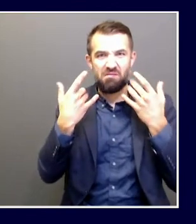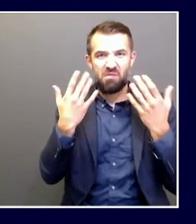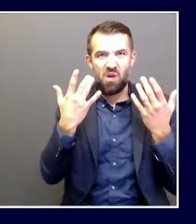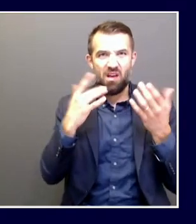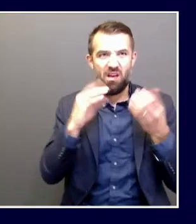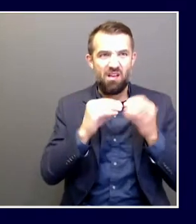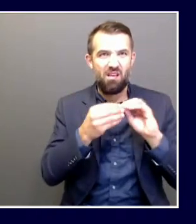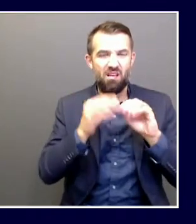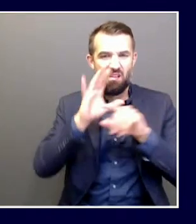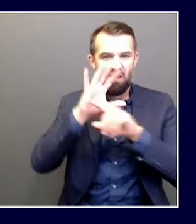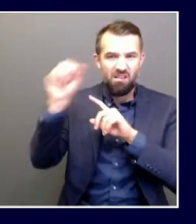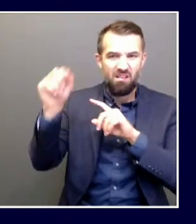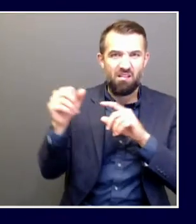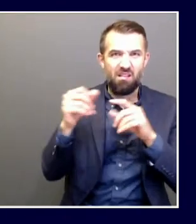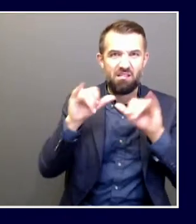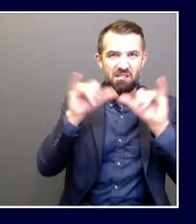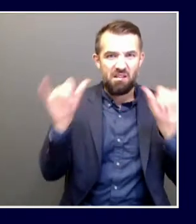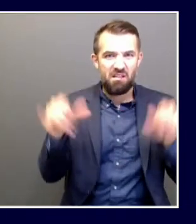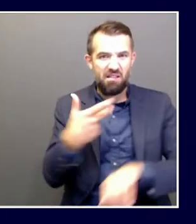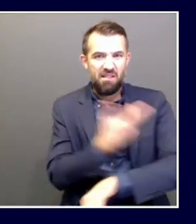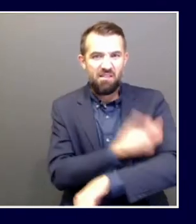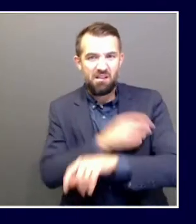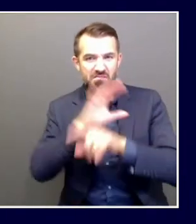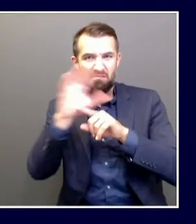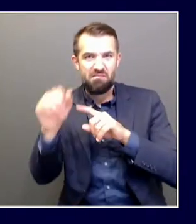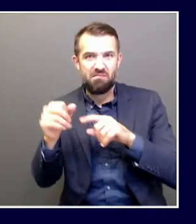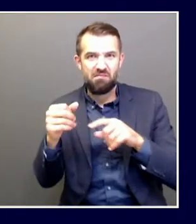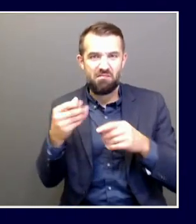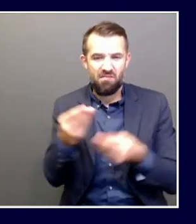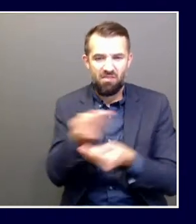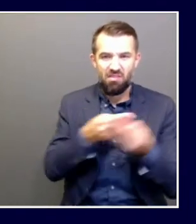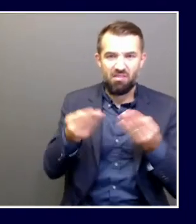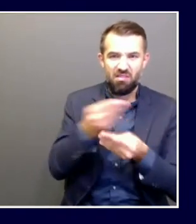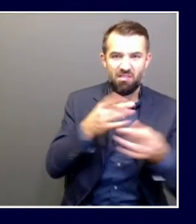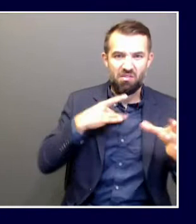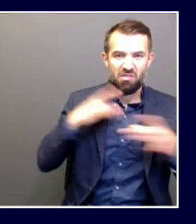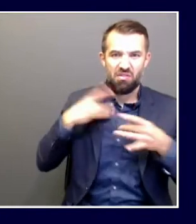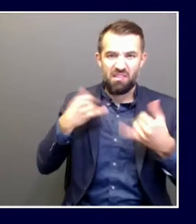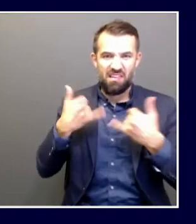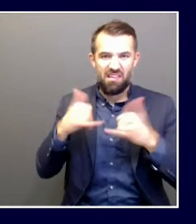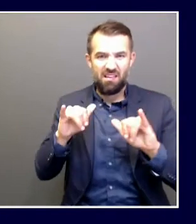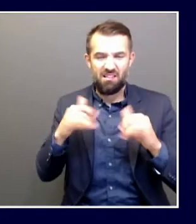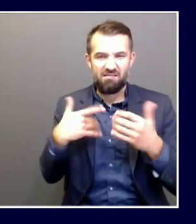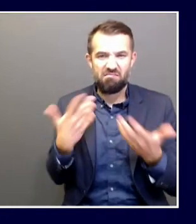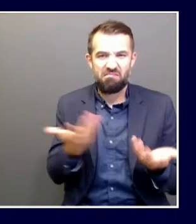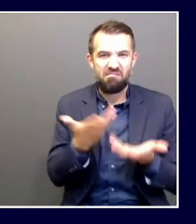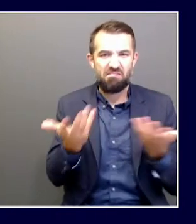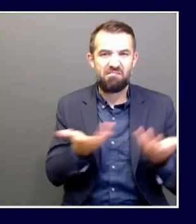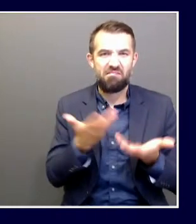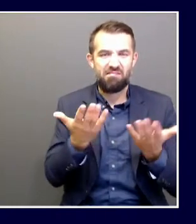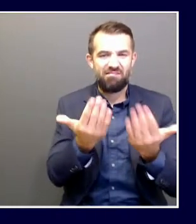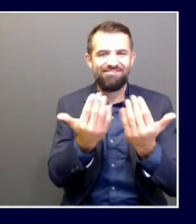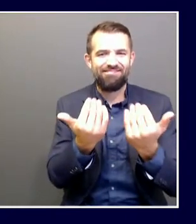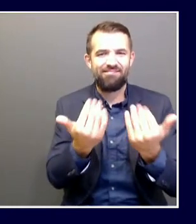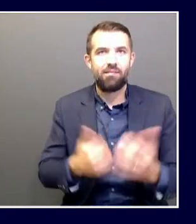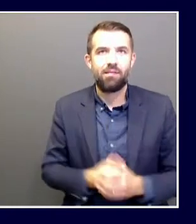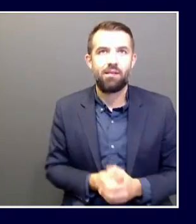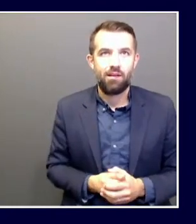but Commissioner, please feel free to improve upon my pithiness. Here's what I would say, Patrick.